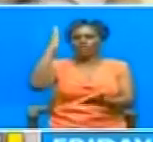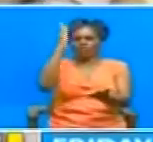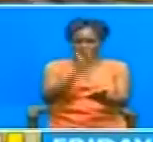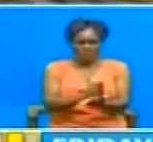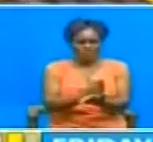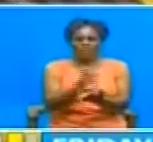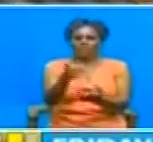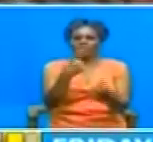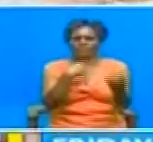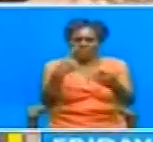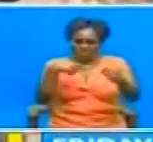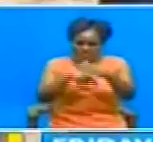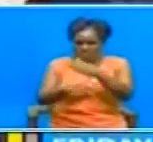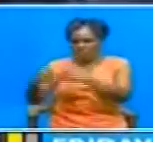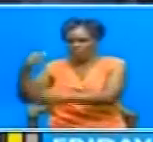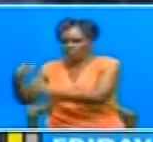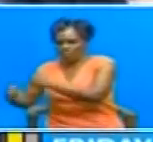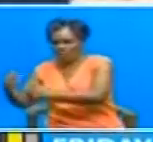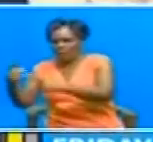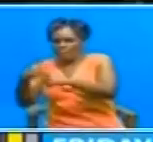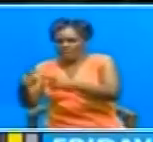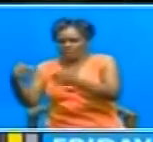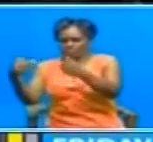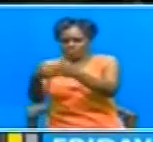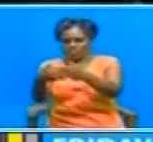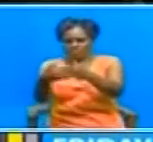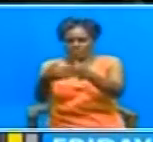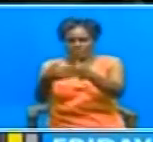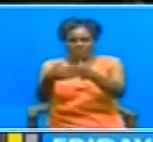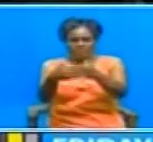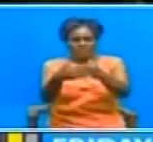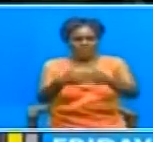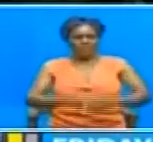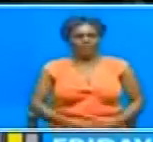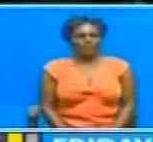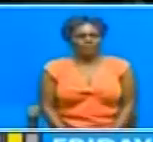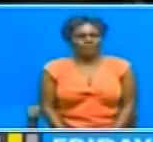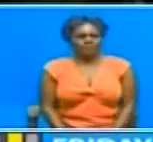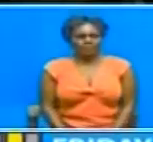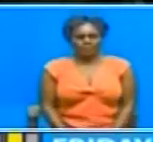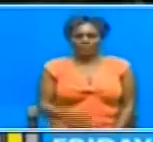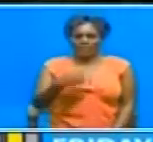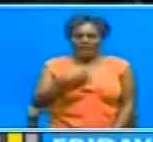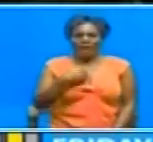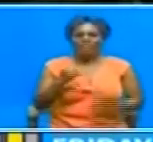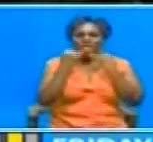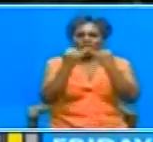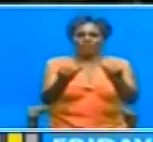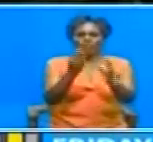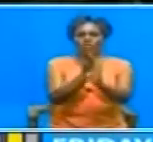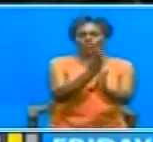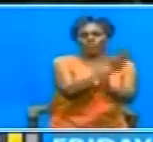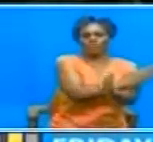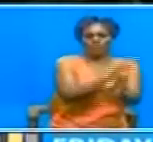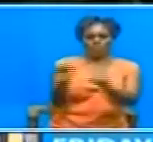militants attempted to sneak into Kenya's border but were repulsed. We had prior information about their